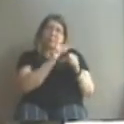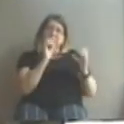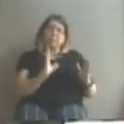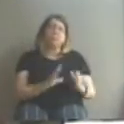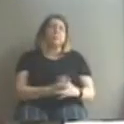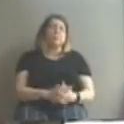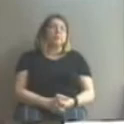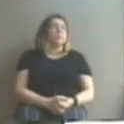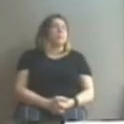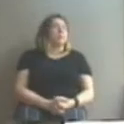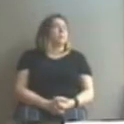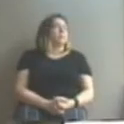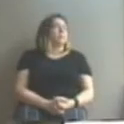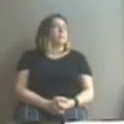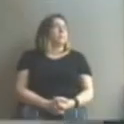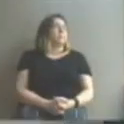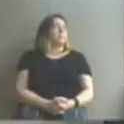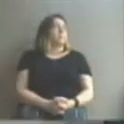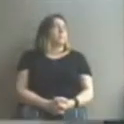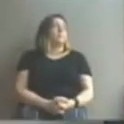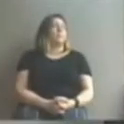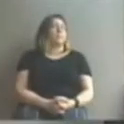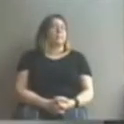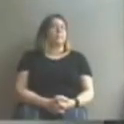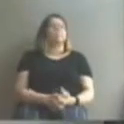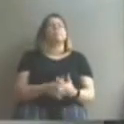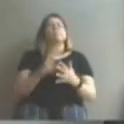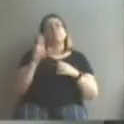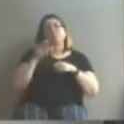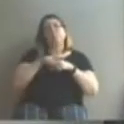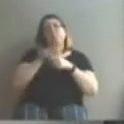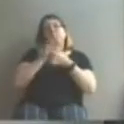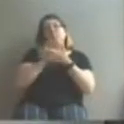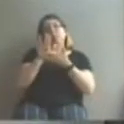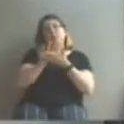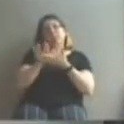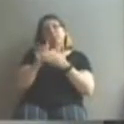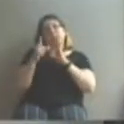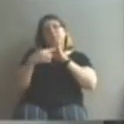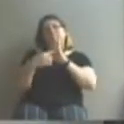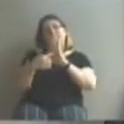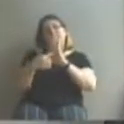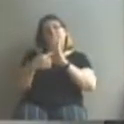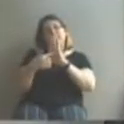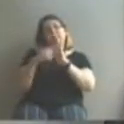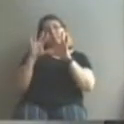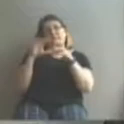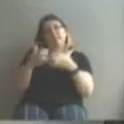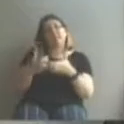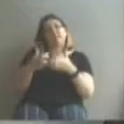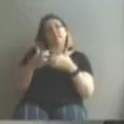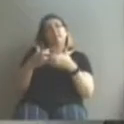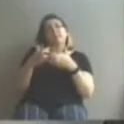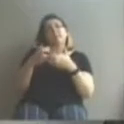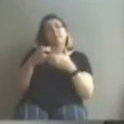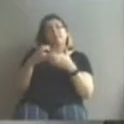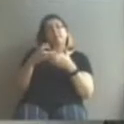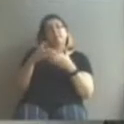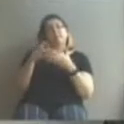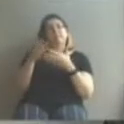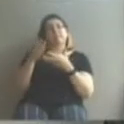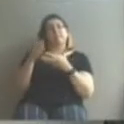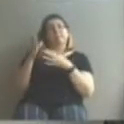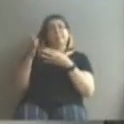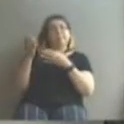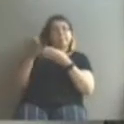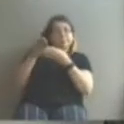Yeah. There are, of course, the custodians are represented by a collective bargaining unit. Are there aspects of this